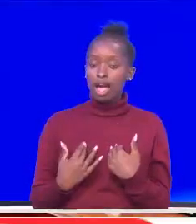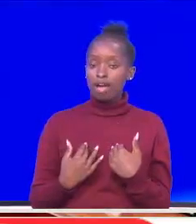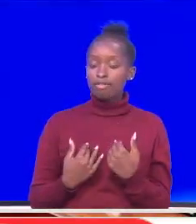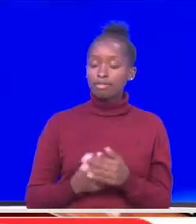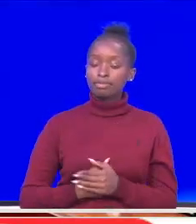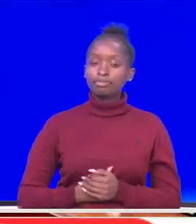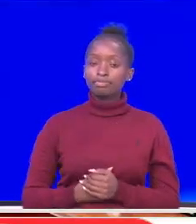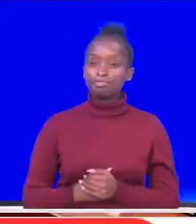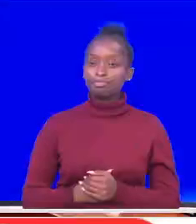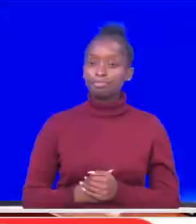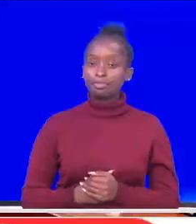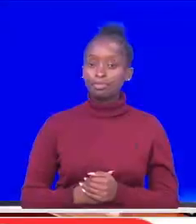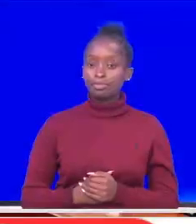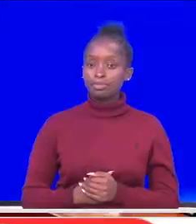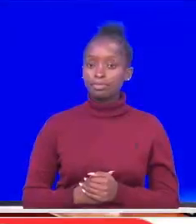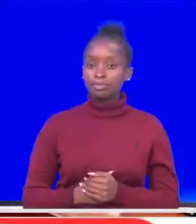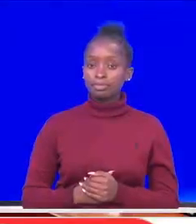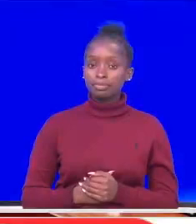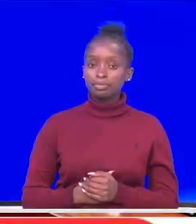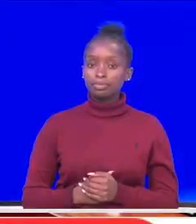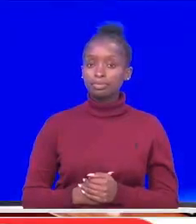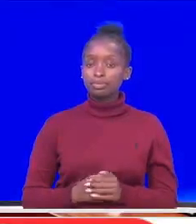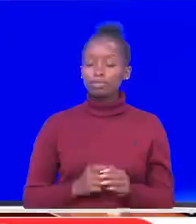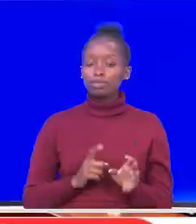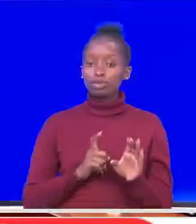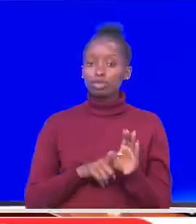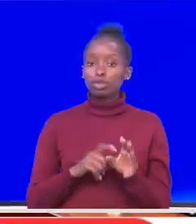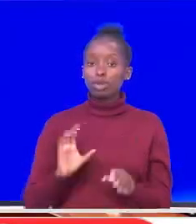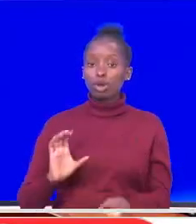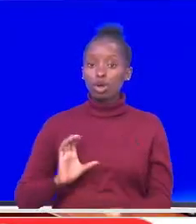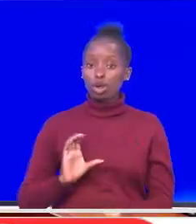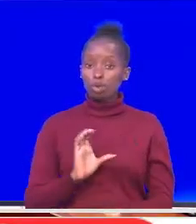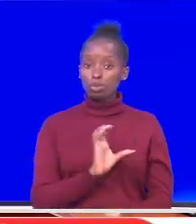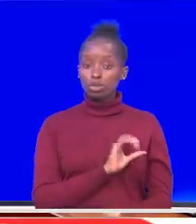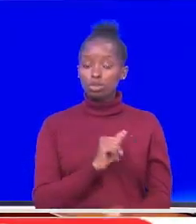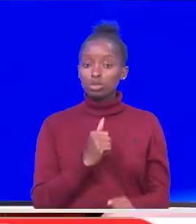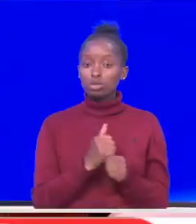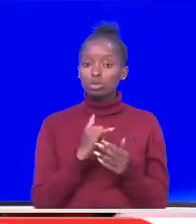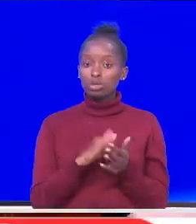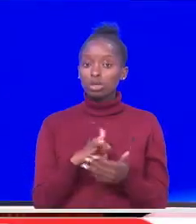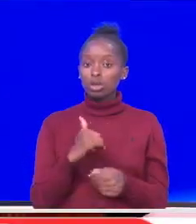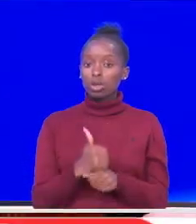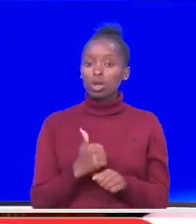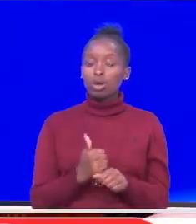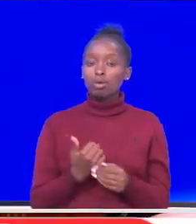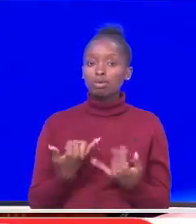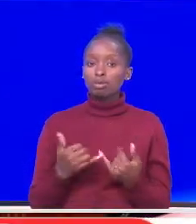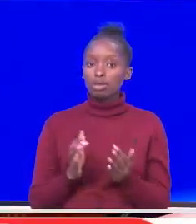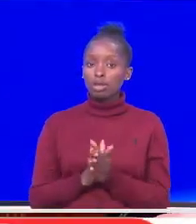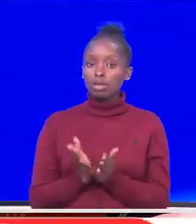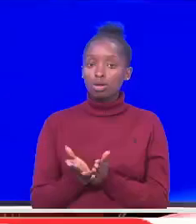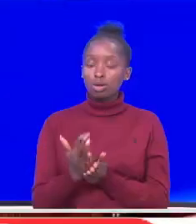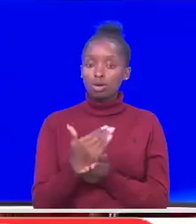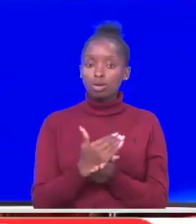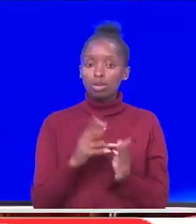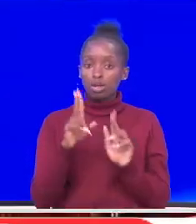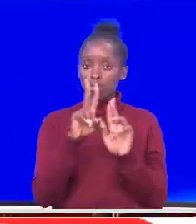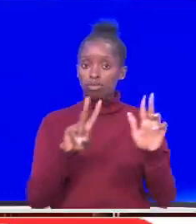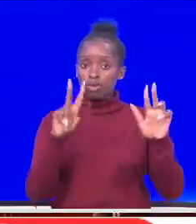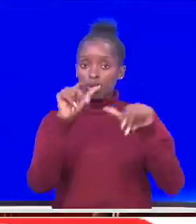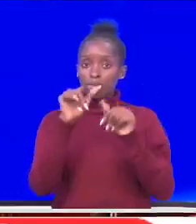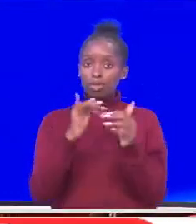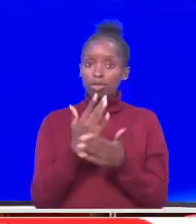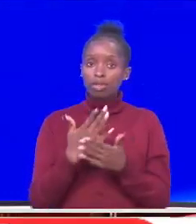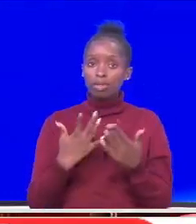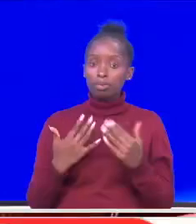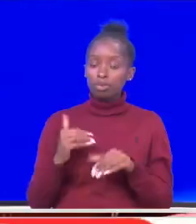Office. Monday, the Joint Committee crisscrossing the country on a mission to collect views on the housing levy conducted their 10th